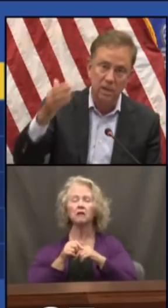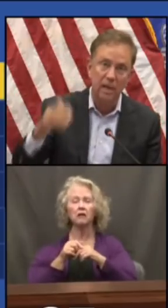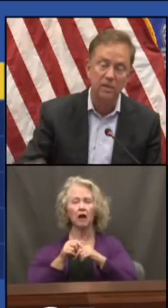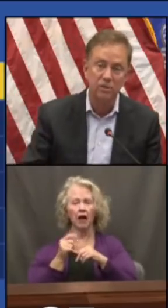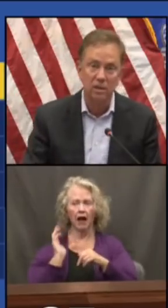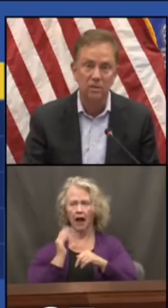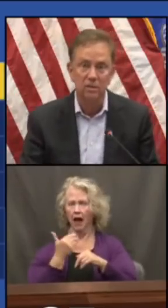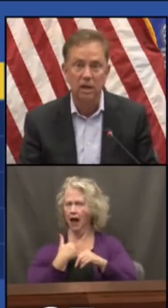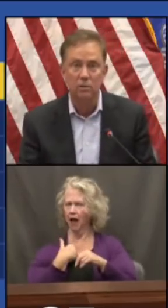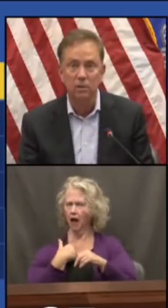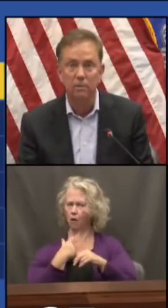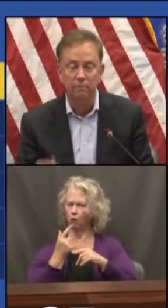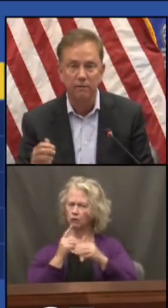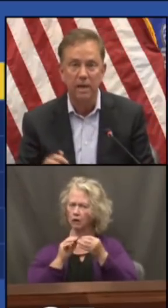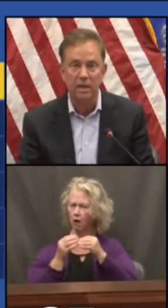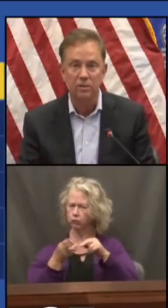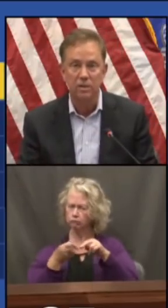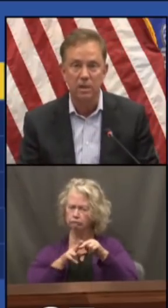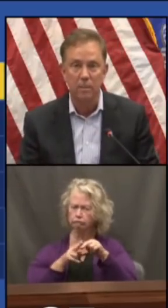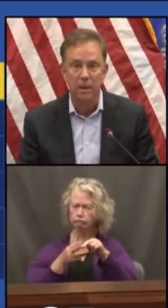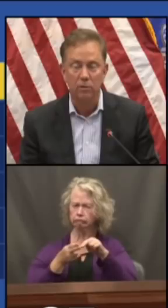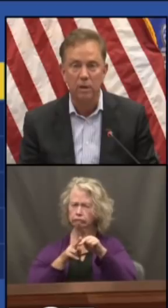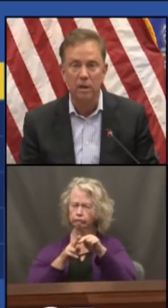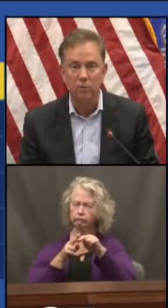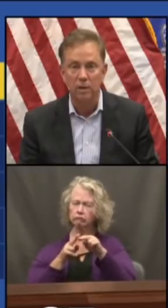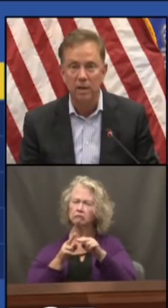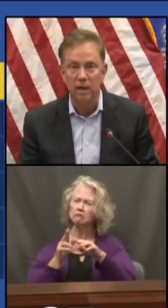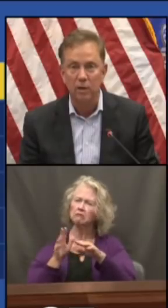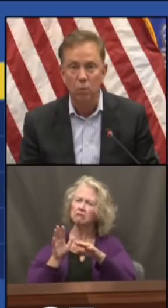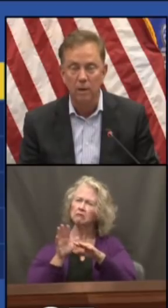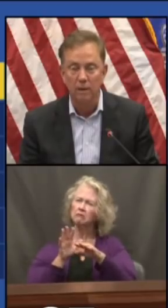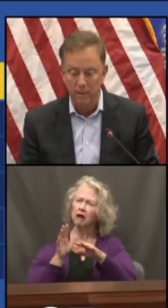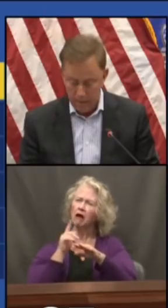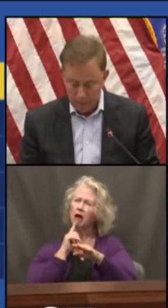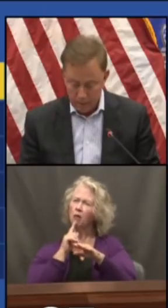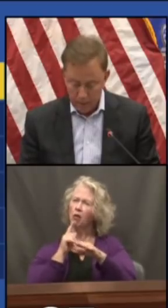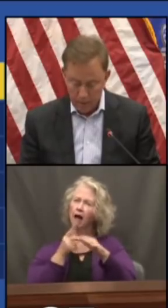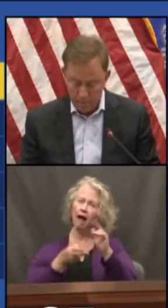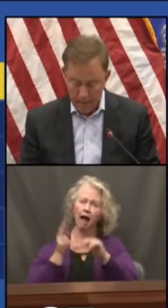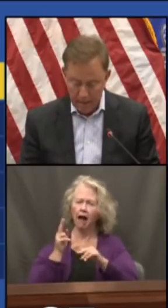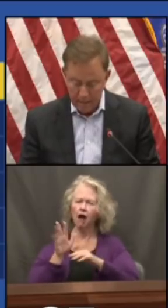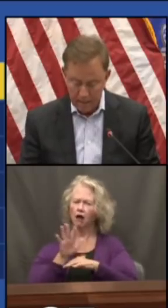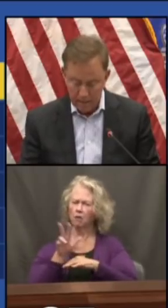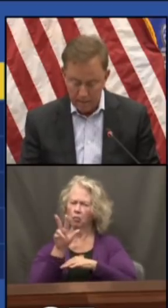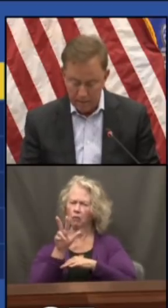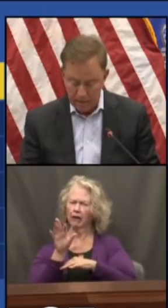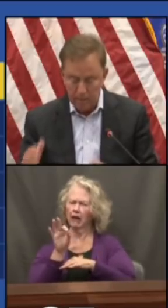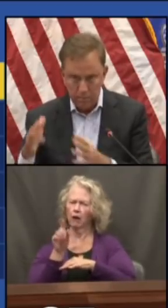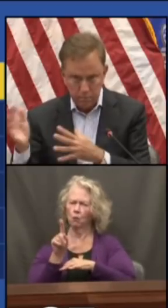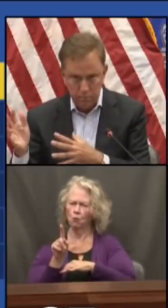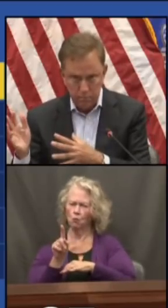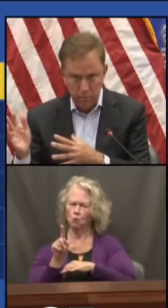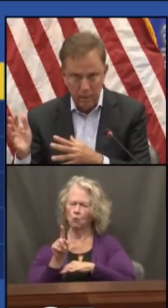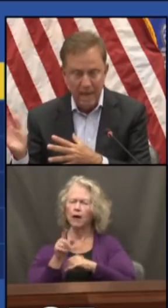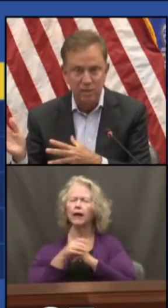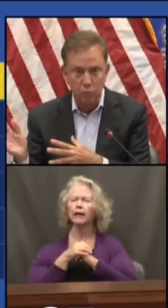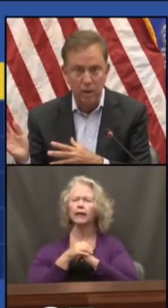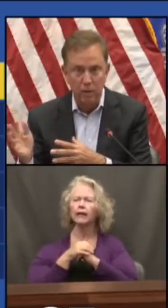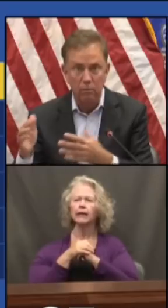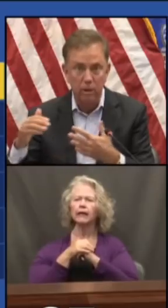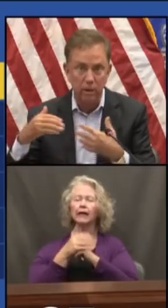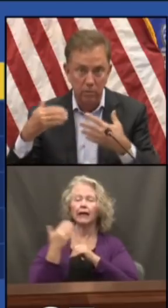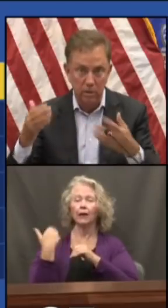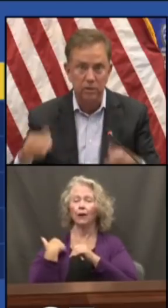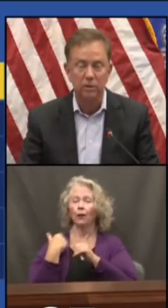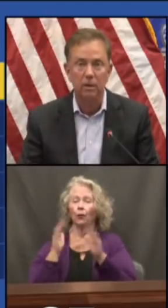this latest Delta phase at about 391. Back at the last